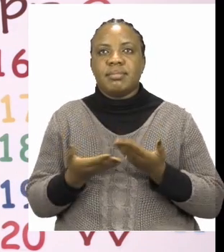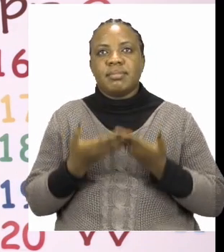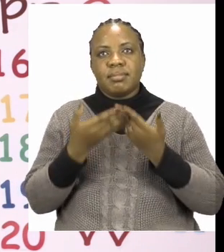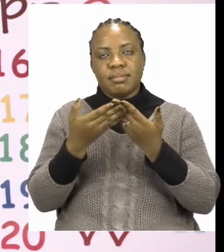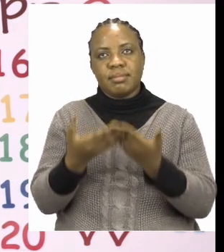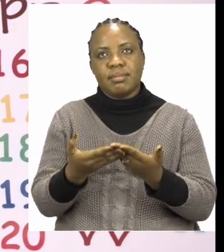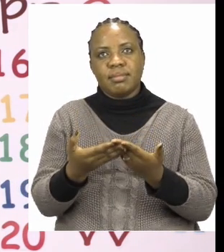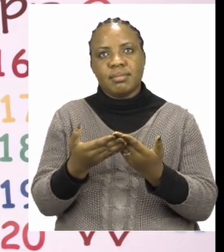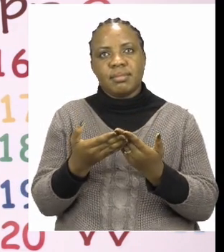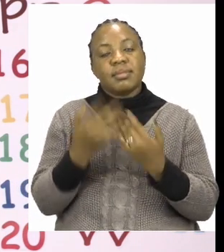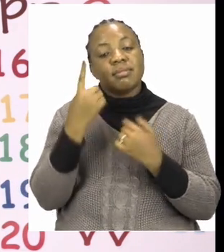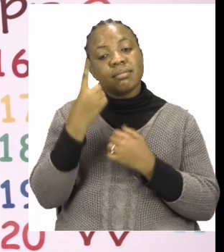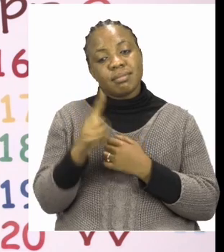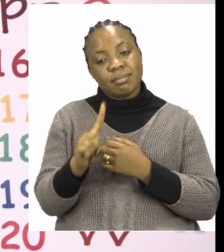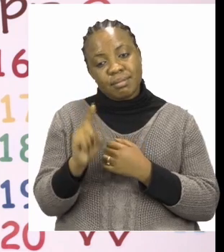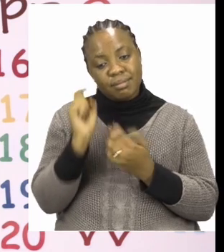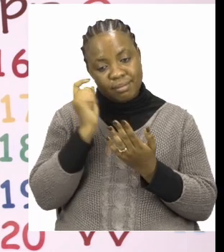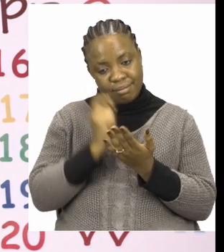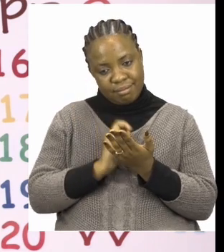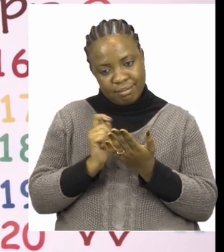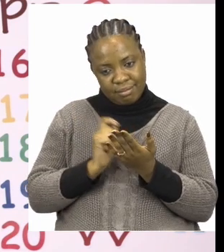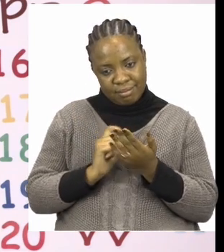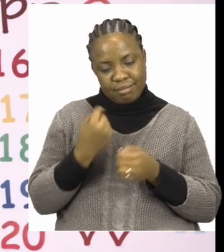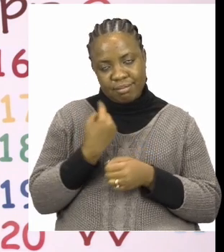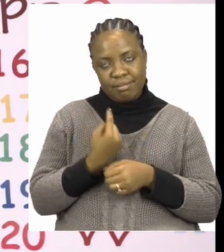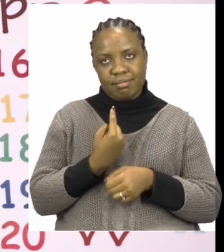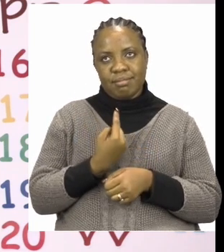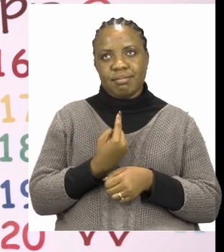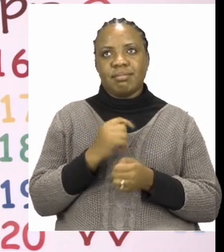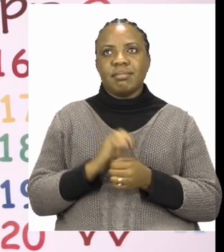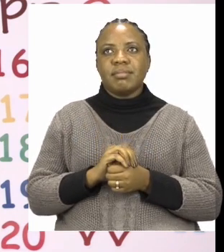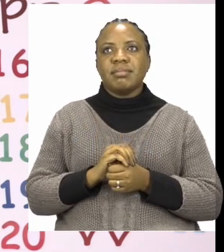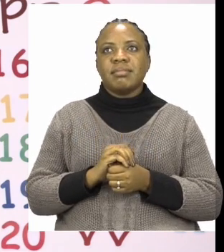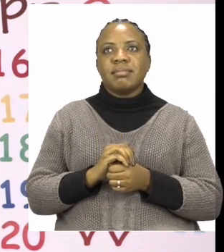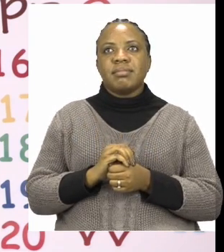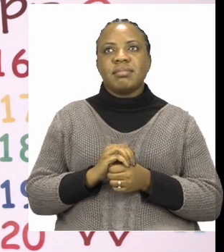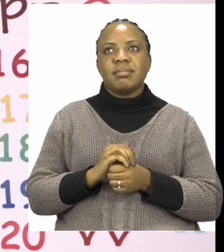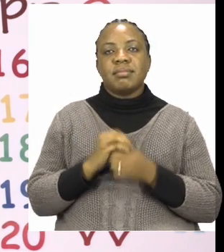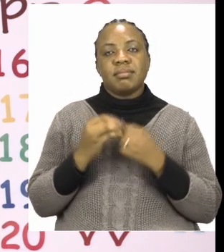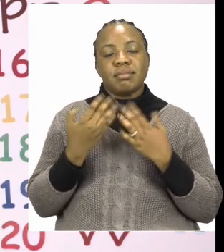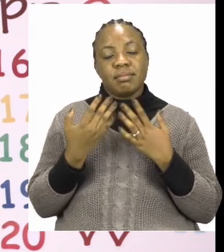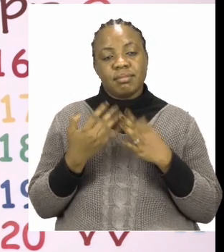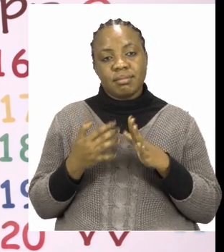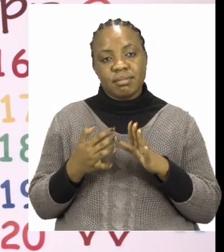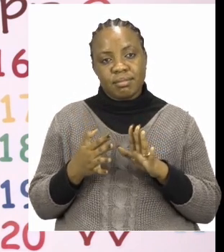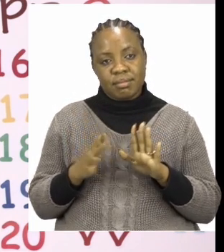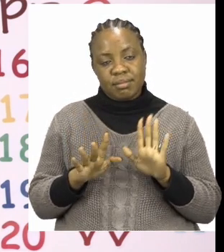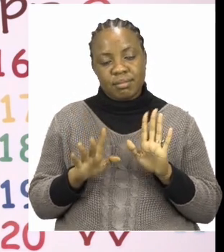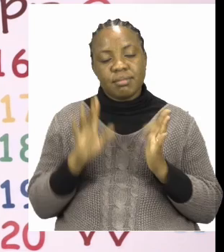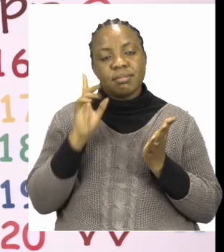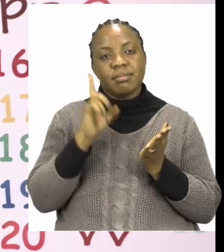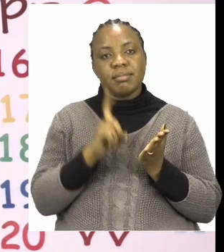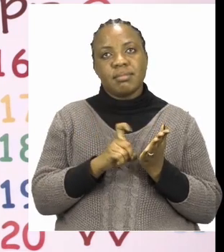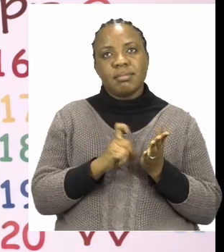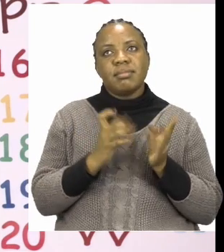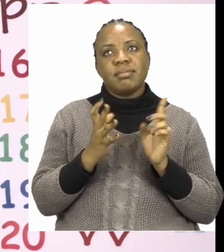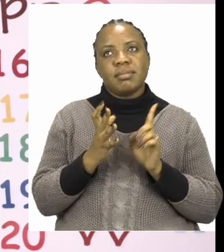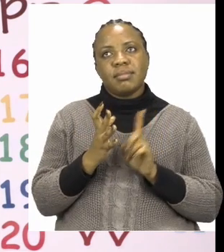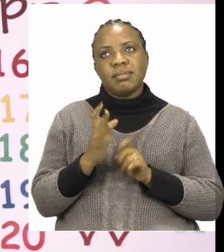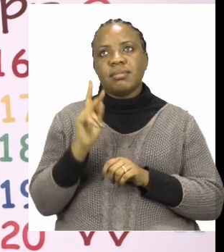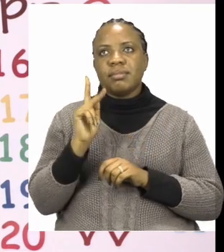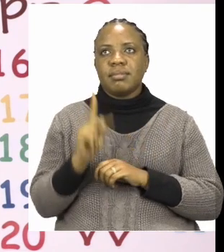that you finish your work by yourself. Now that we are done with our lesson, it's time to